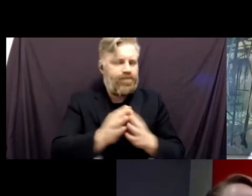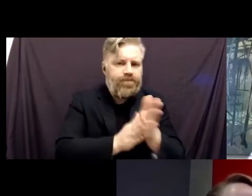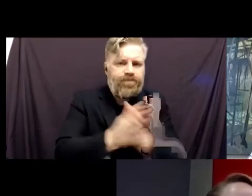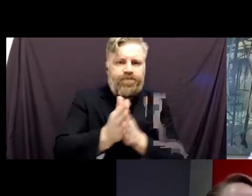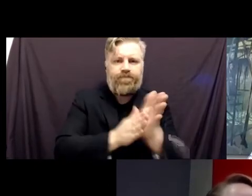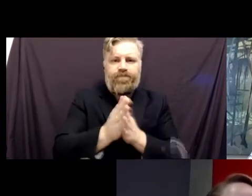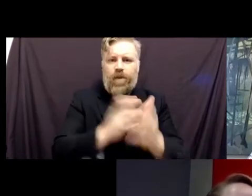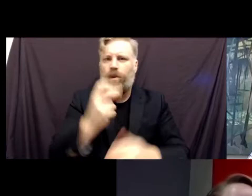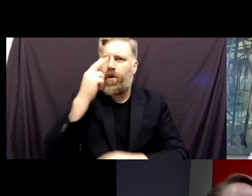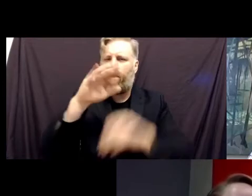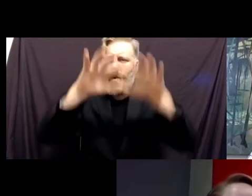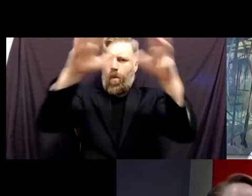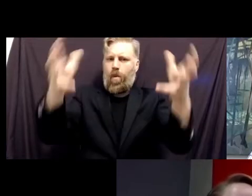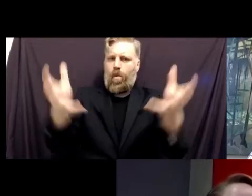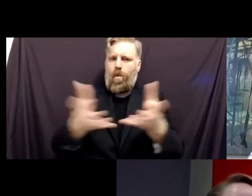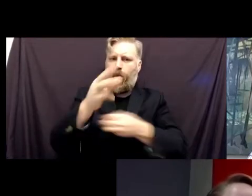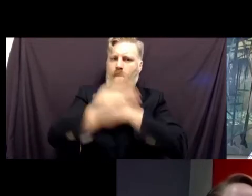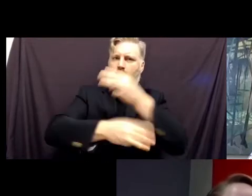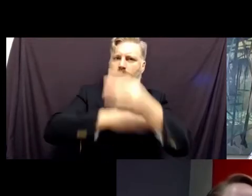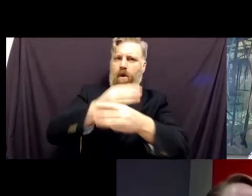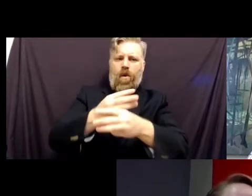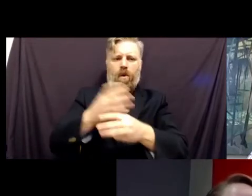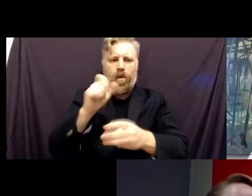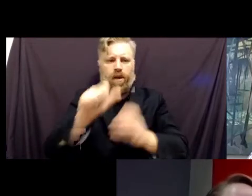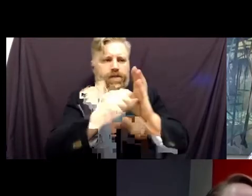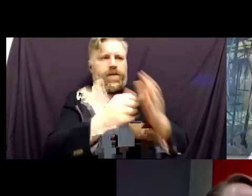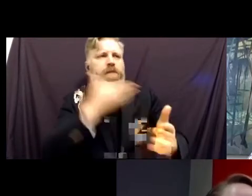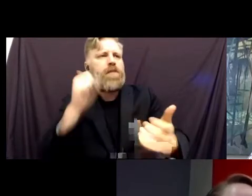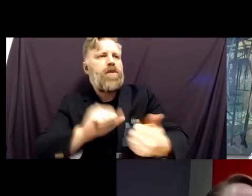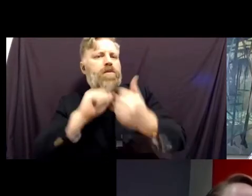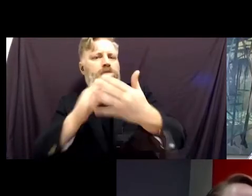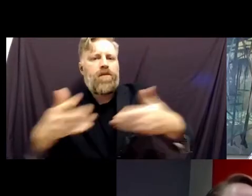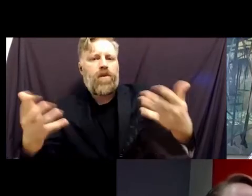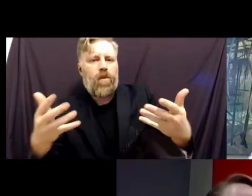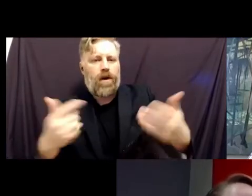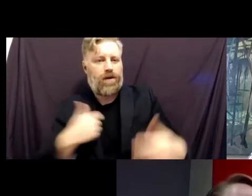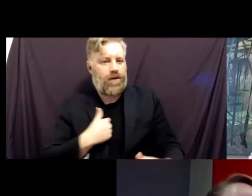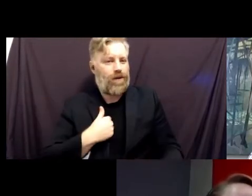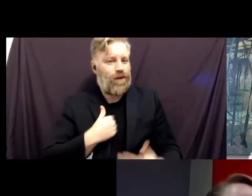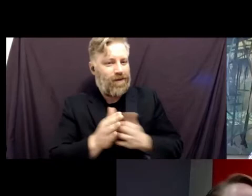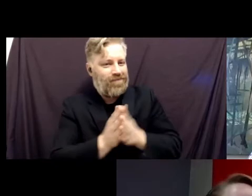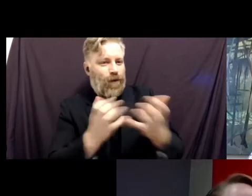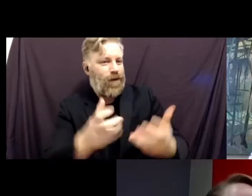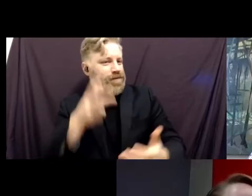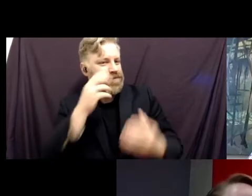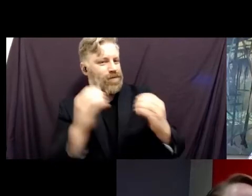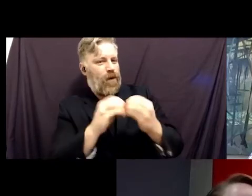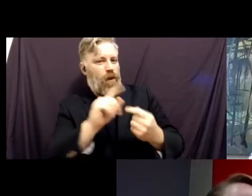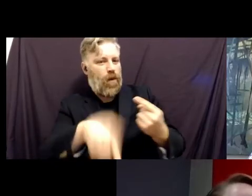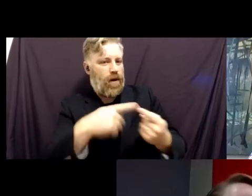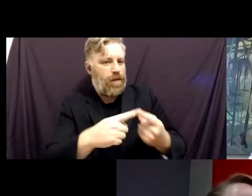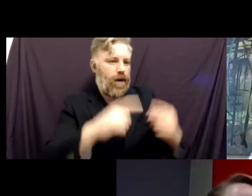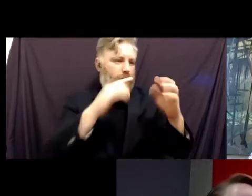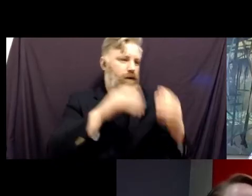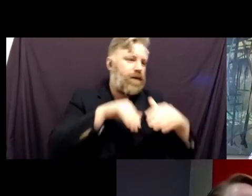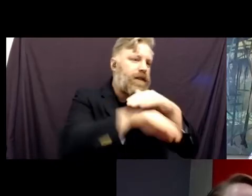globally. And we're looking forward to hearing more about that in the areas of accessibility, education and